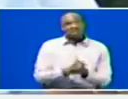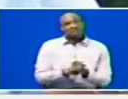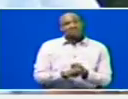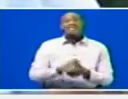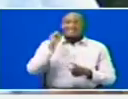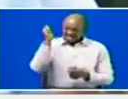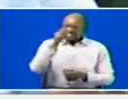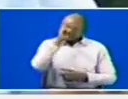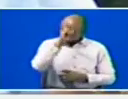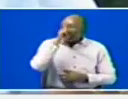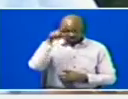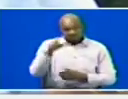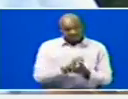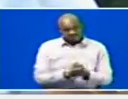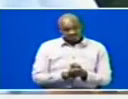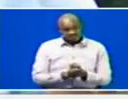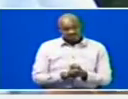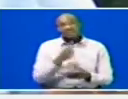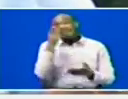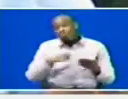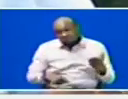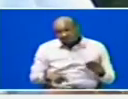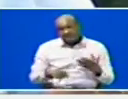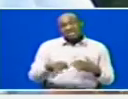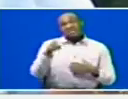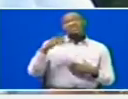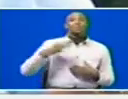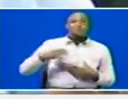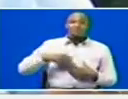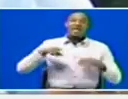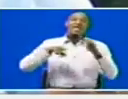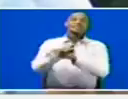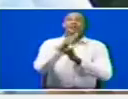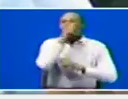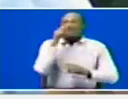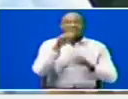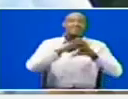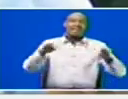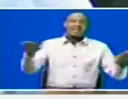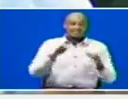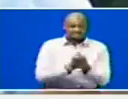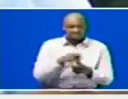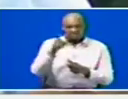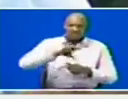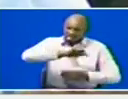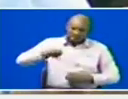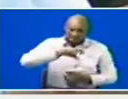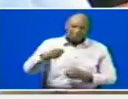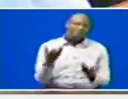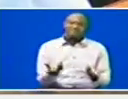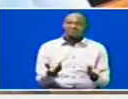by Kenya police on grounds that the herders had ventured into the private ranches in search of pastures.